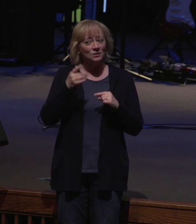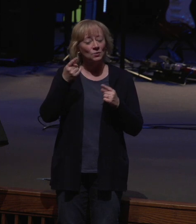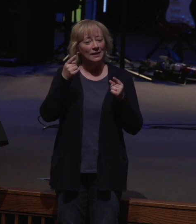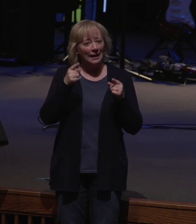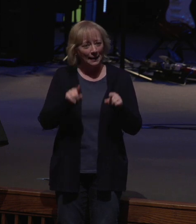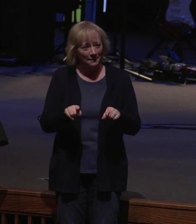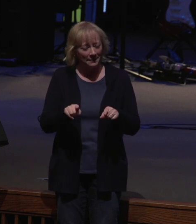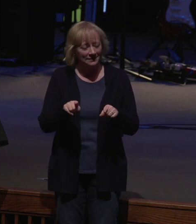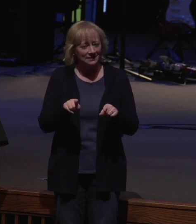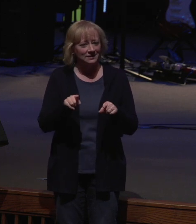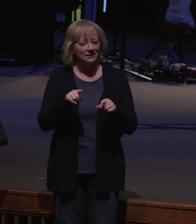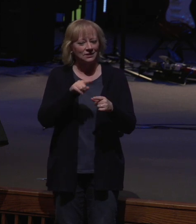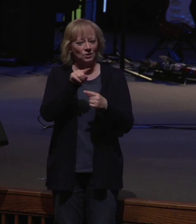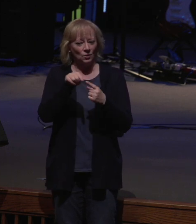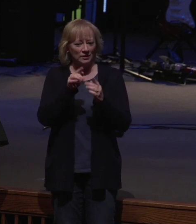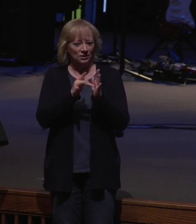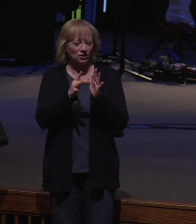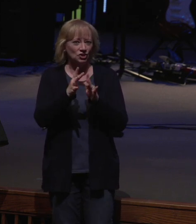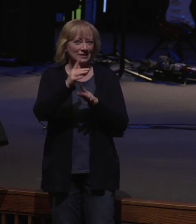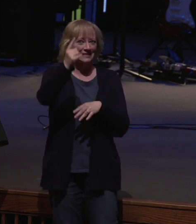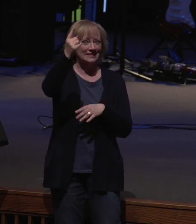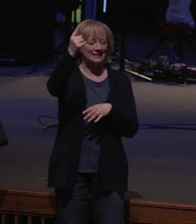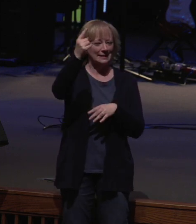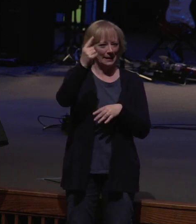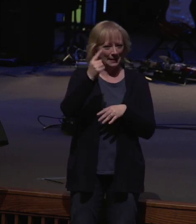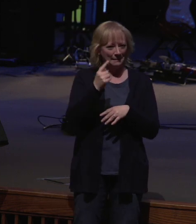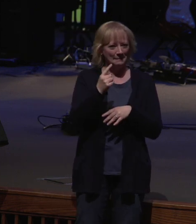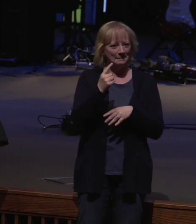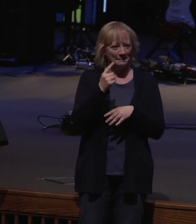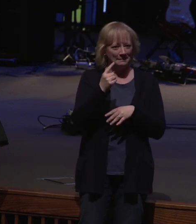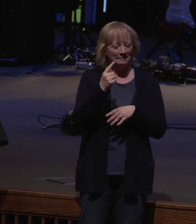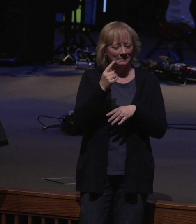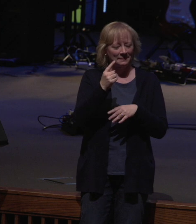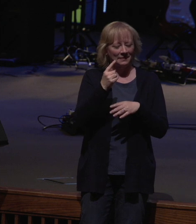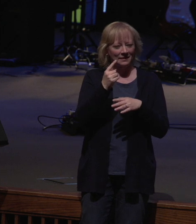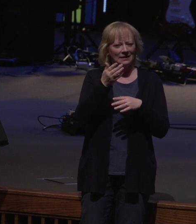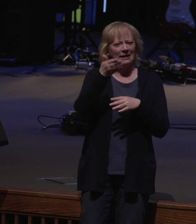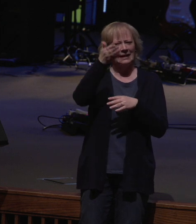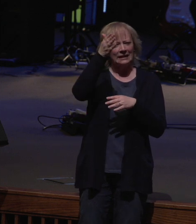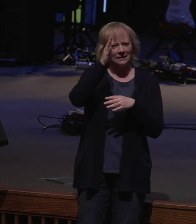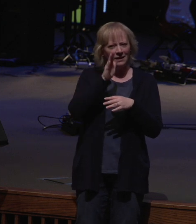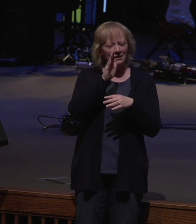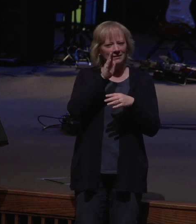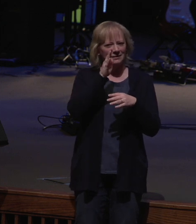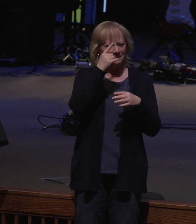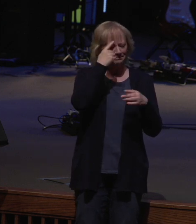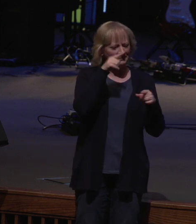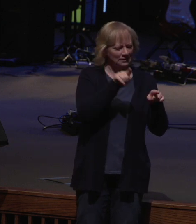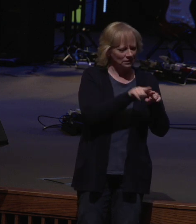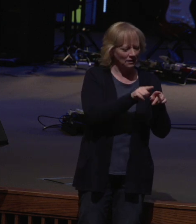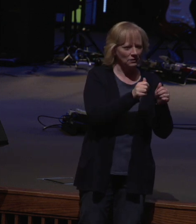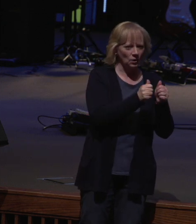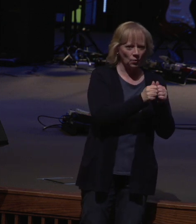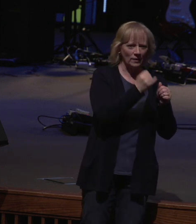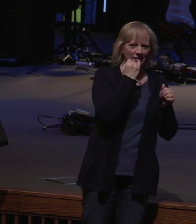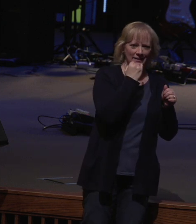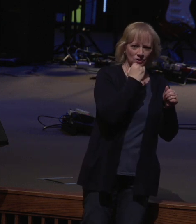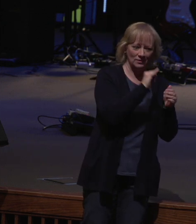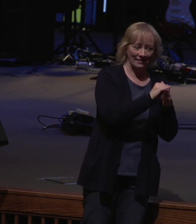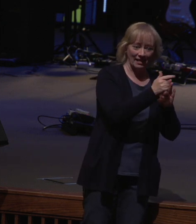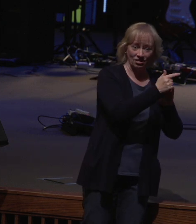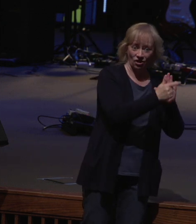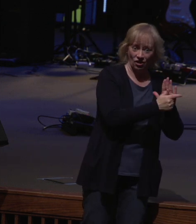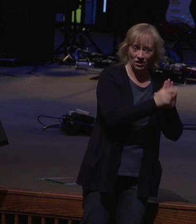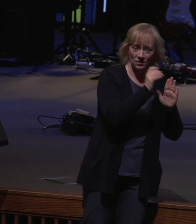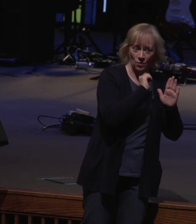happened when Jesus Christ came. God's covenant with Israel, that law that you find in the